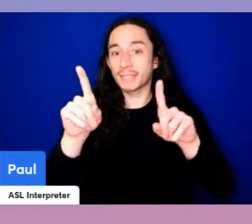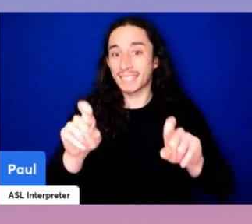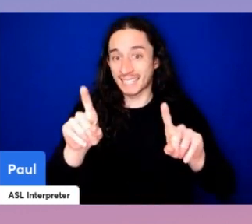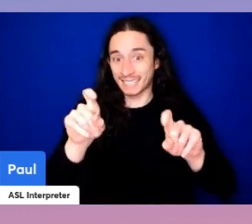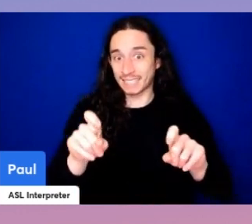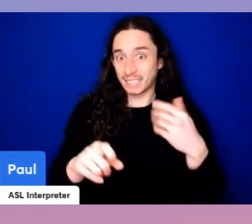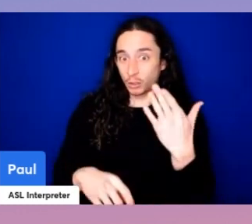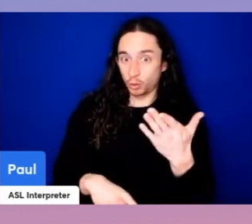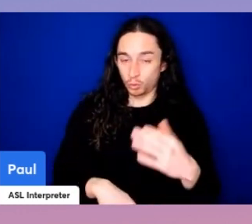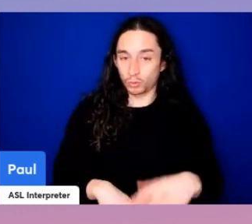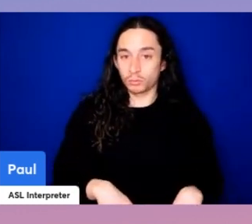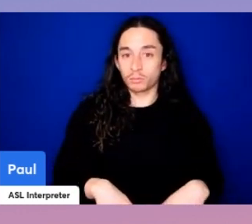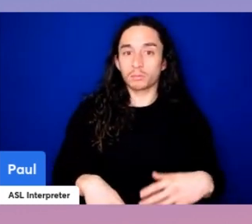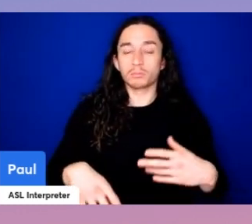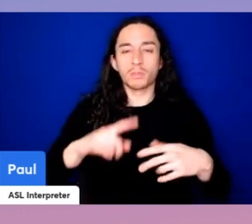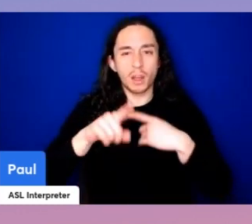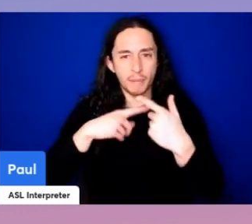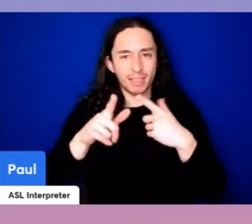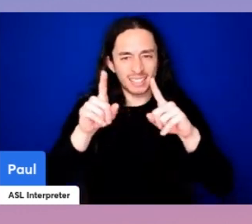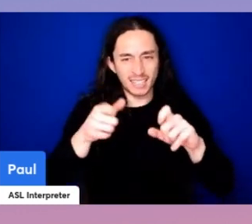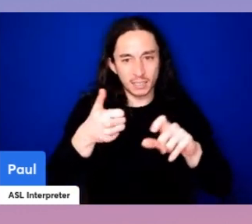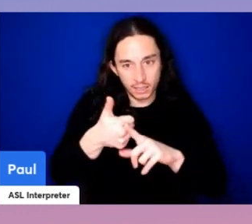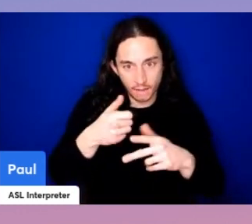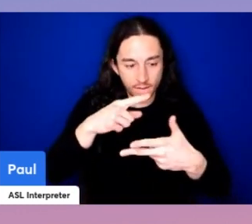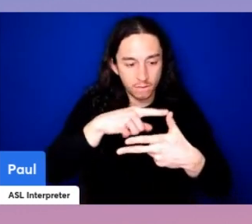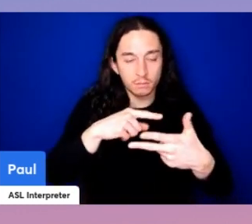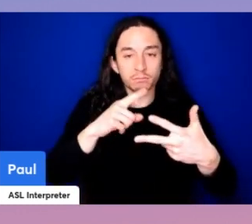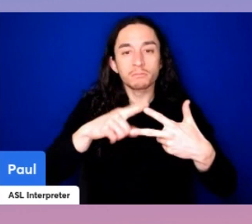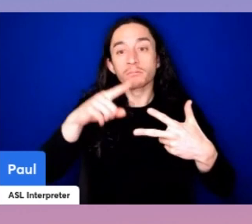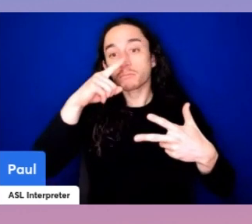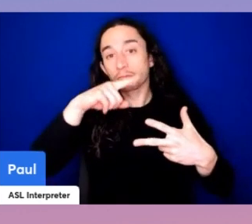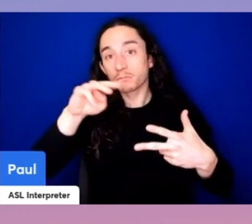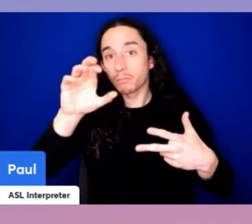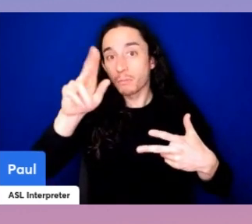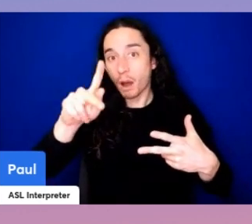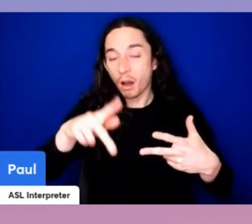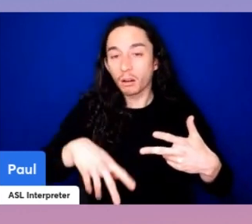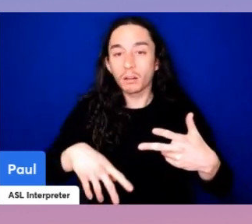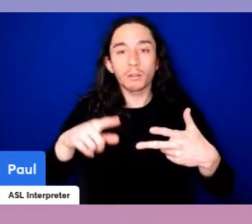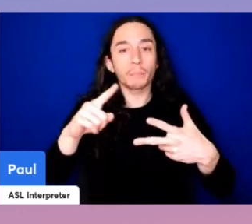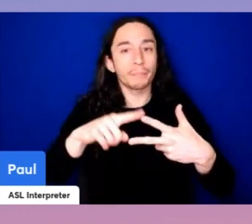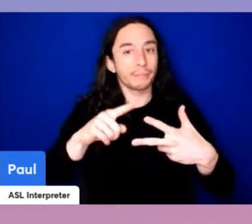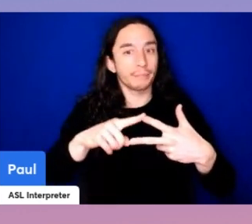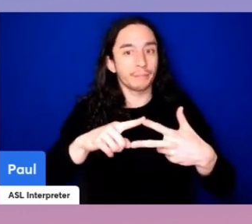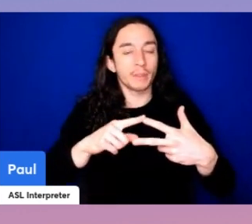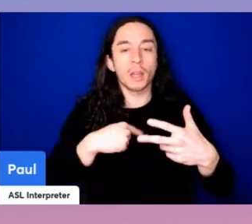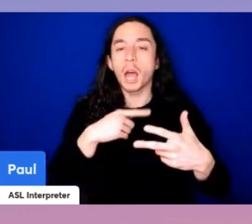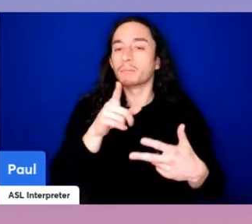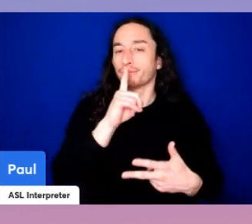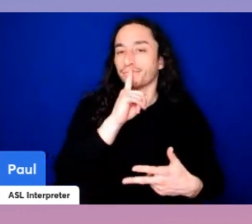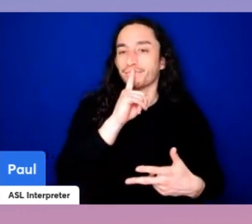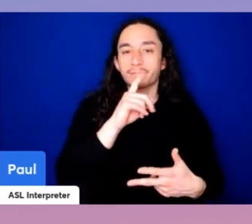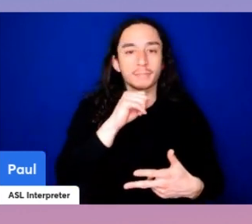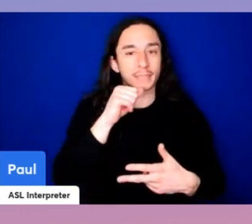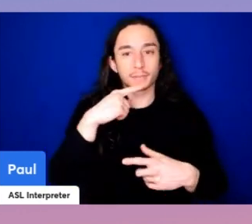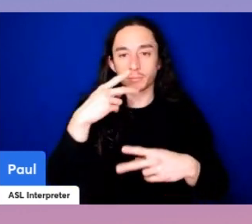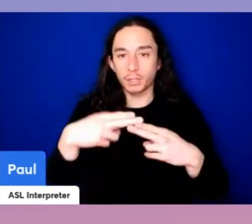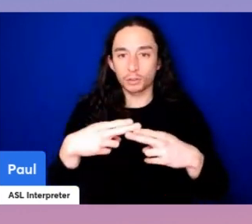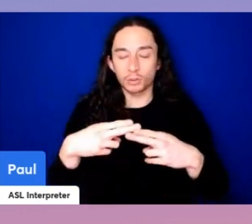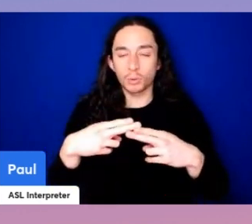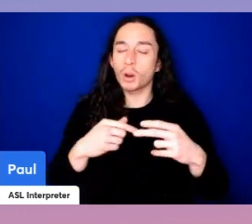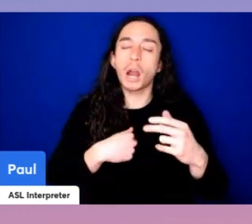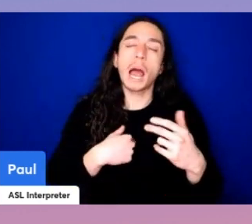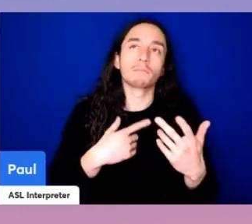testing itself, and also about the mock. Yeah, I didn't mention, or I didn't